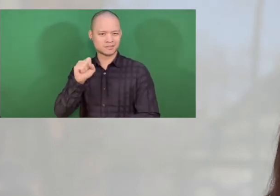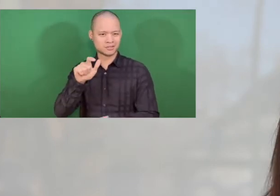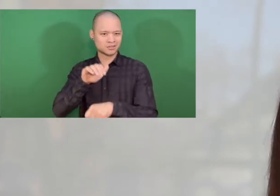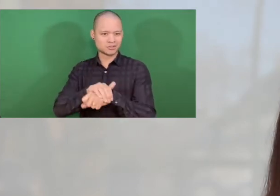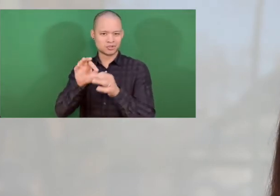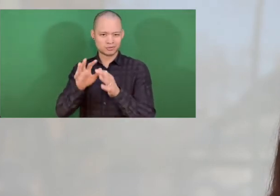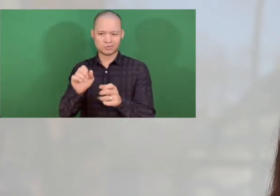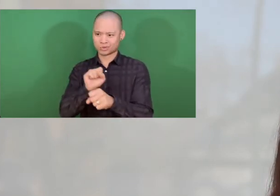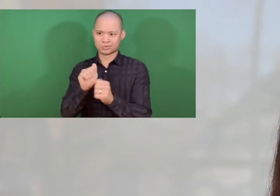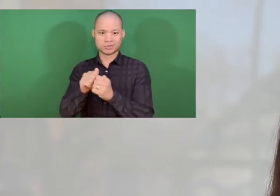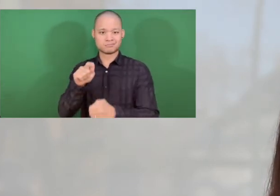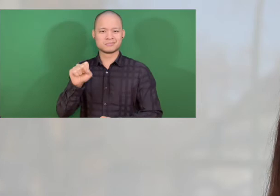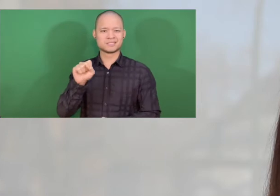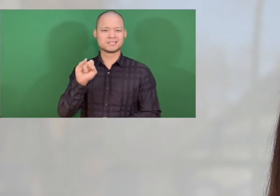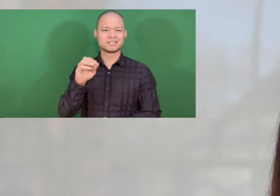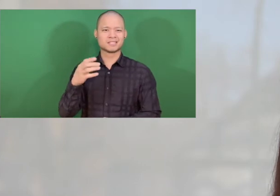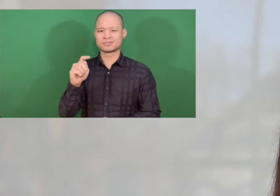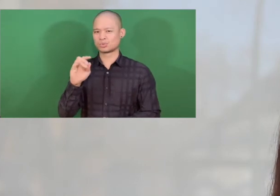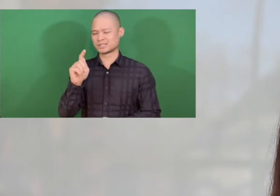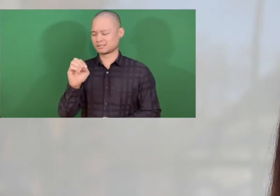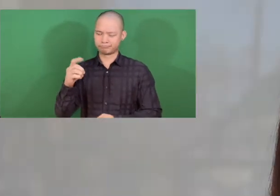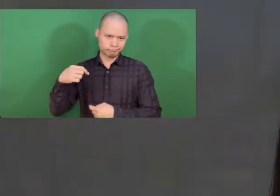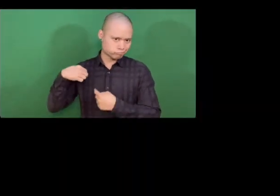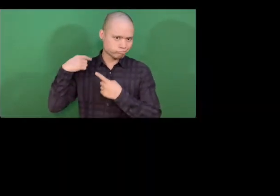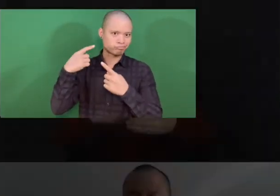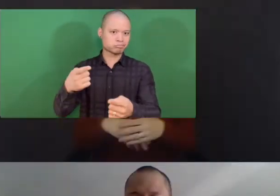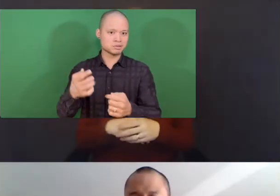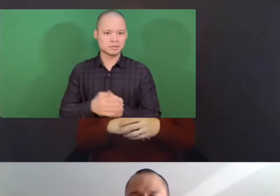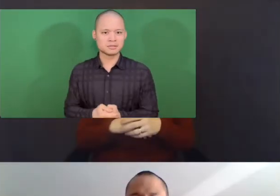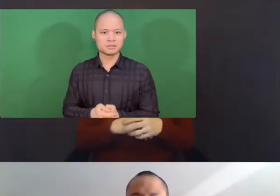with us from the beginning as well. Here's our conversation.